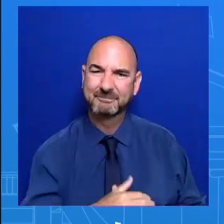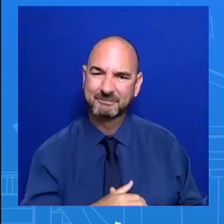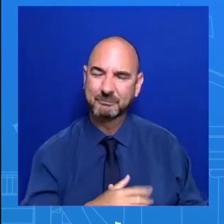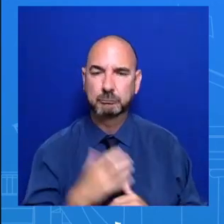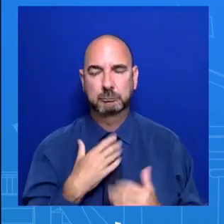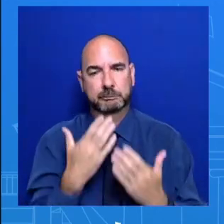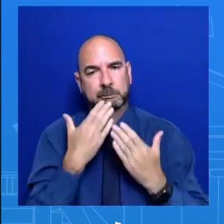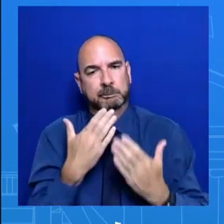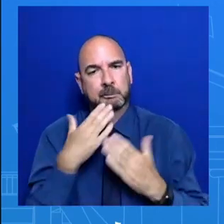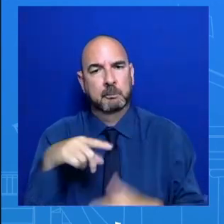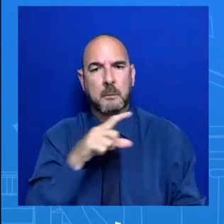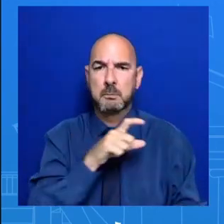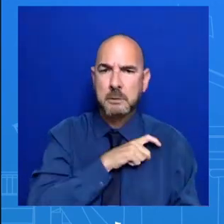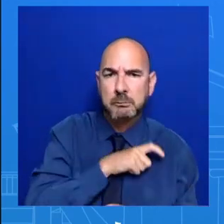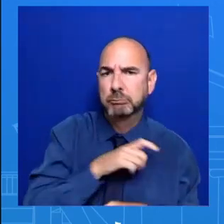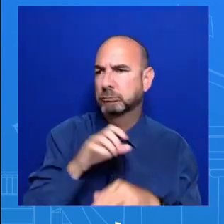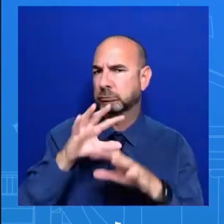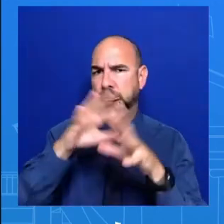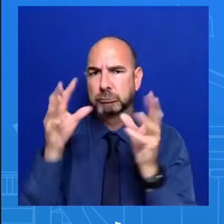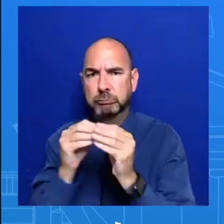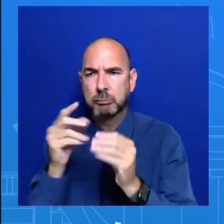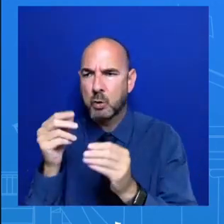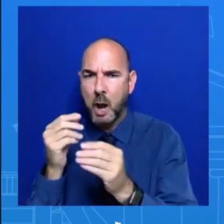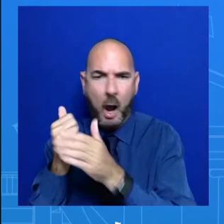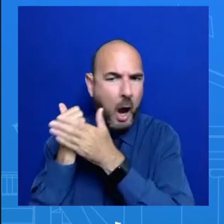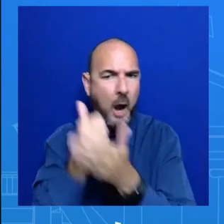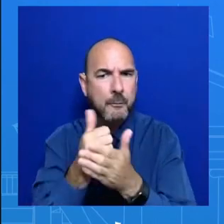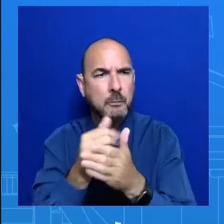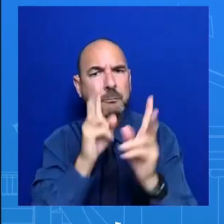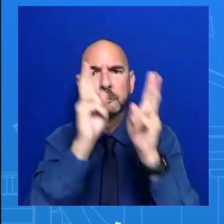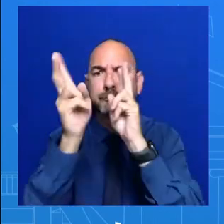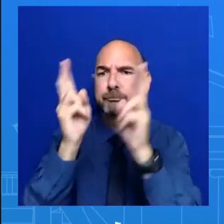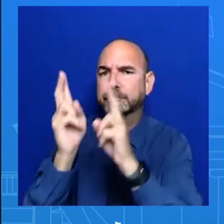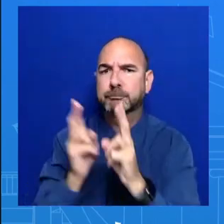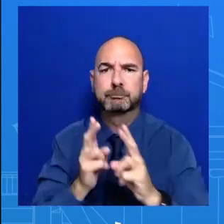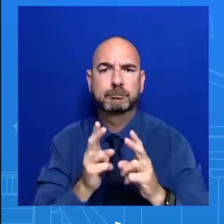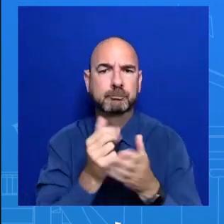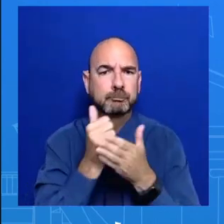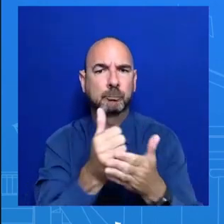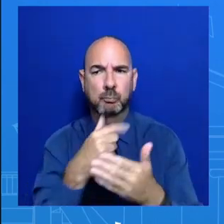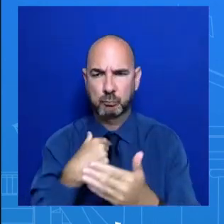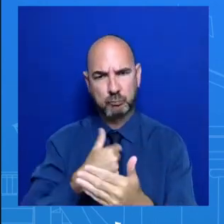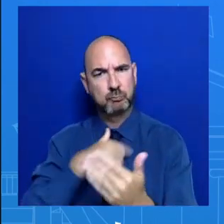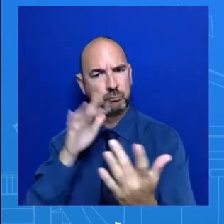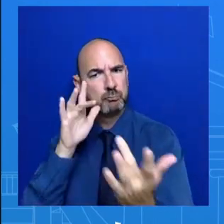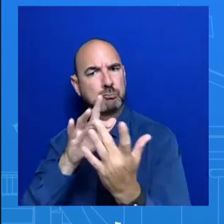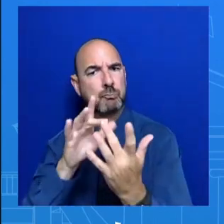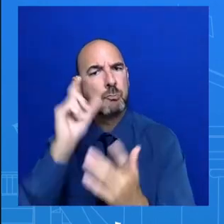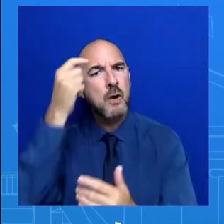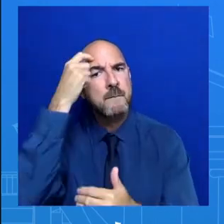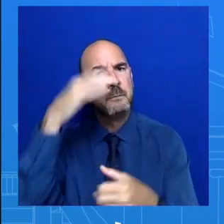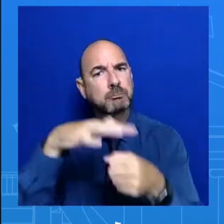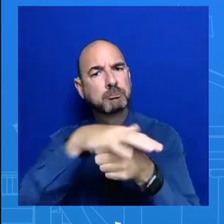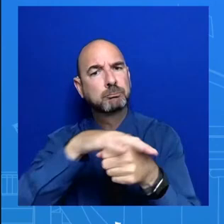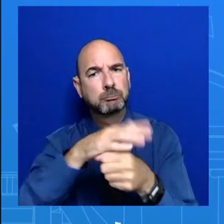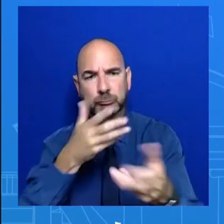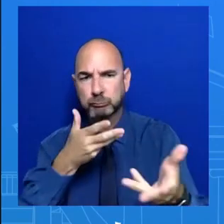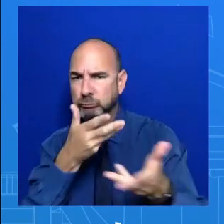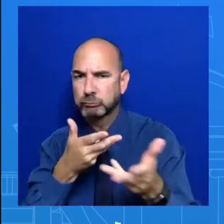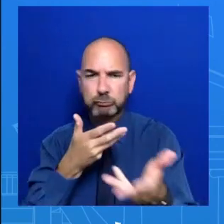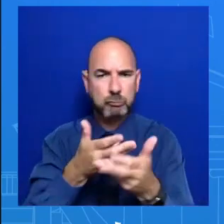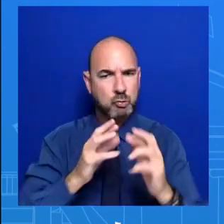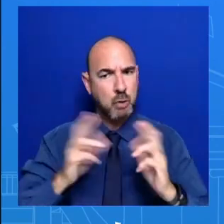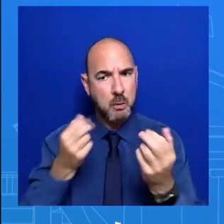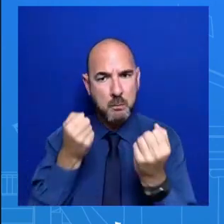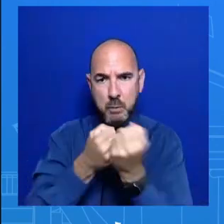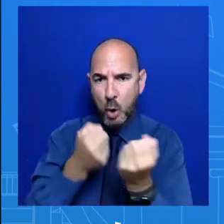lives. We're in touch with state and local officials and stand ready to offer support. Tomorrow, the FEMA administrator will travel to Iowa